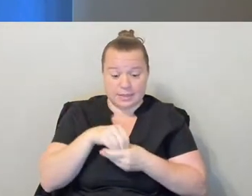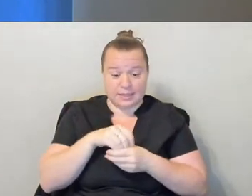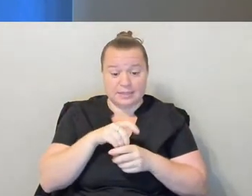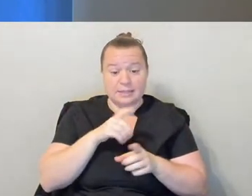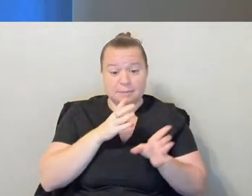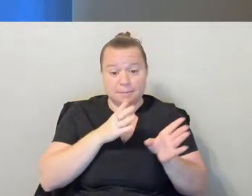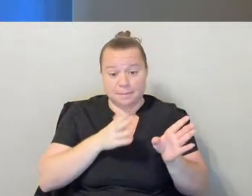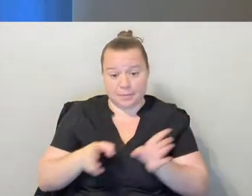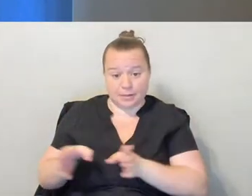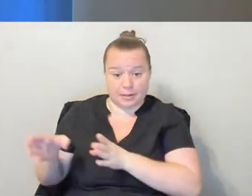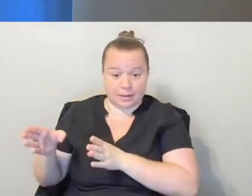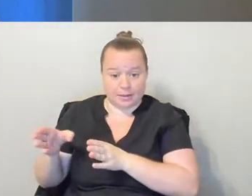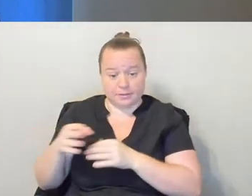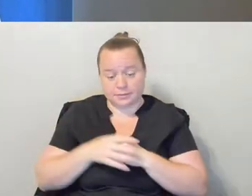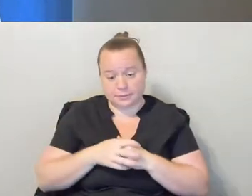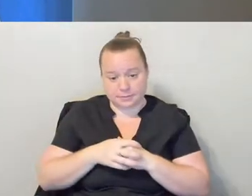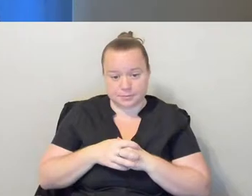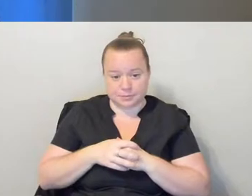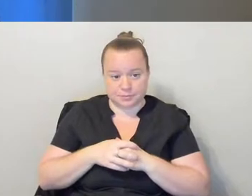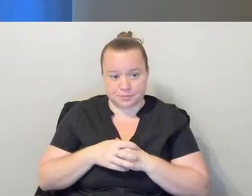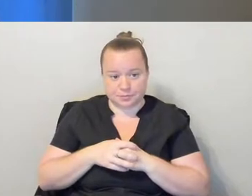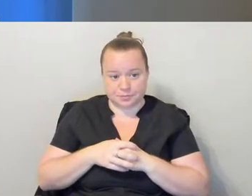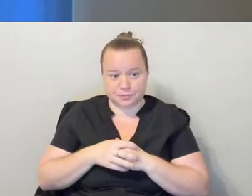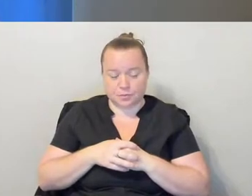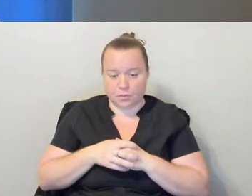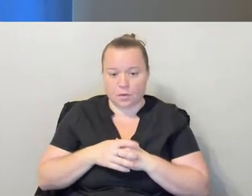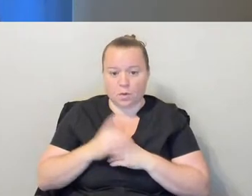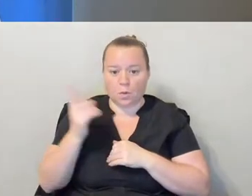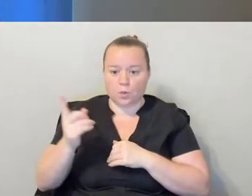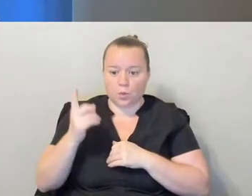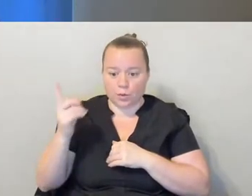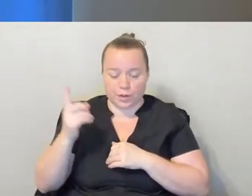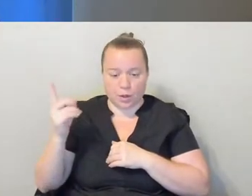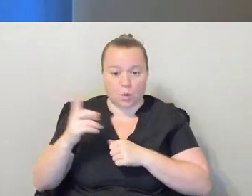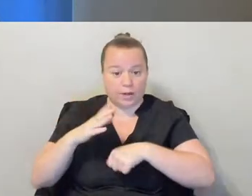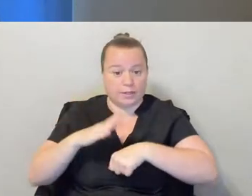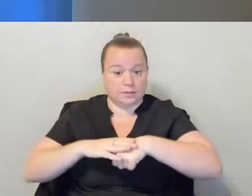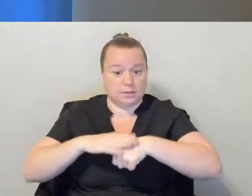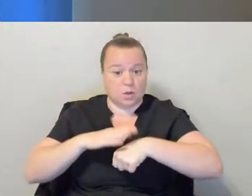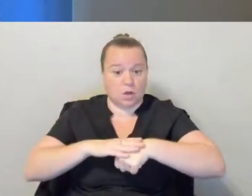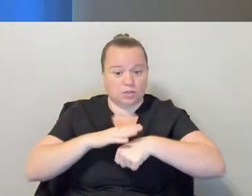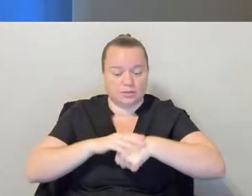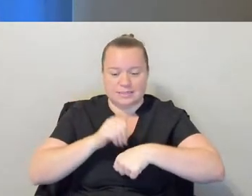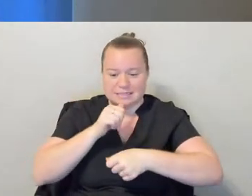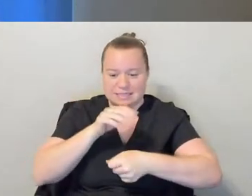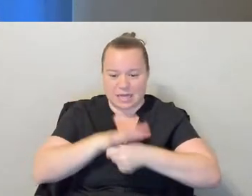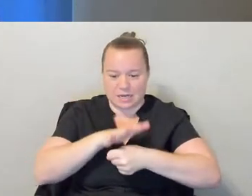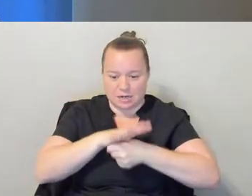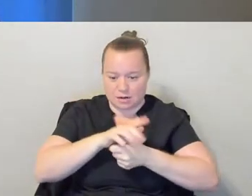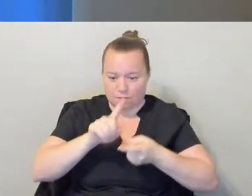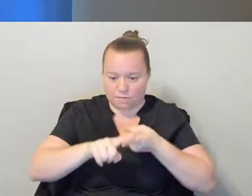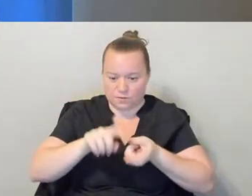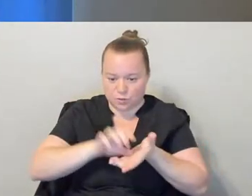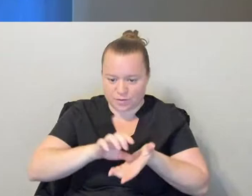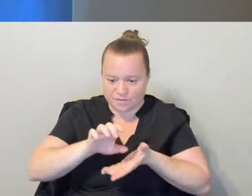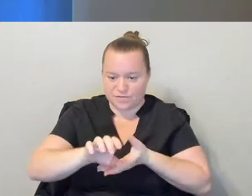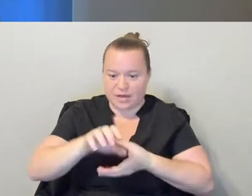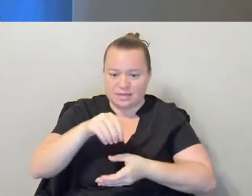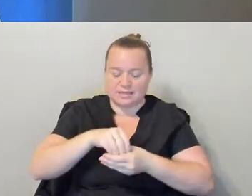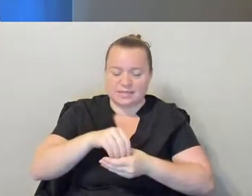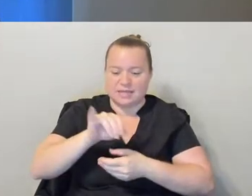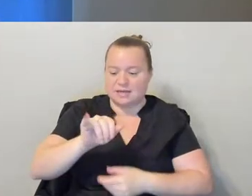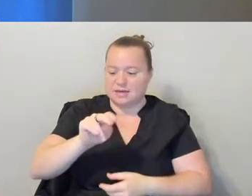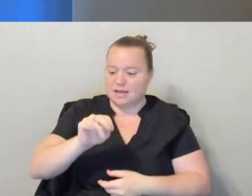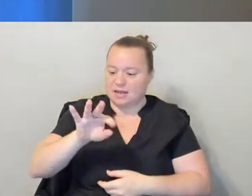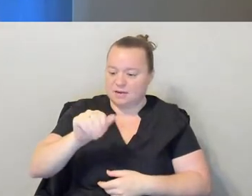always are sounding a cautionary note that it's not enough to invest in infrastructure,